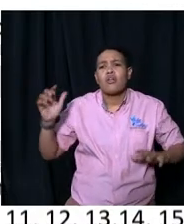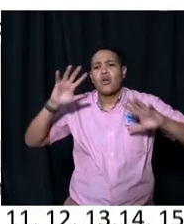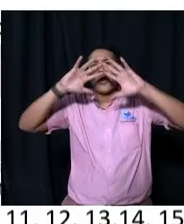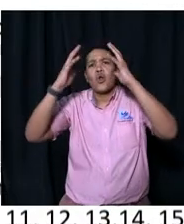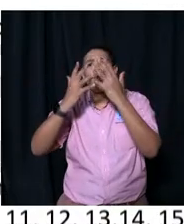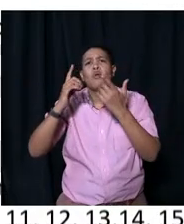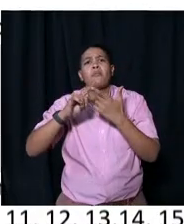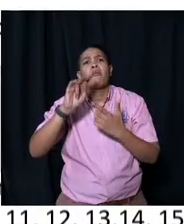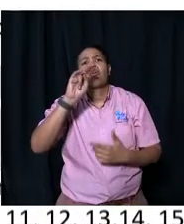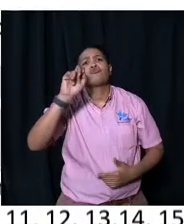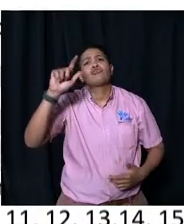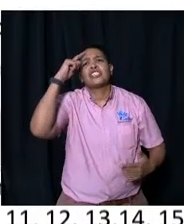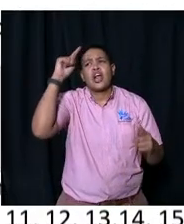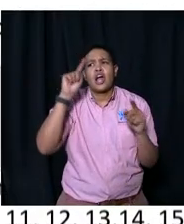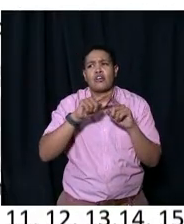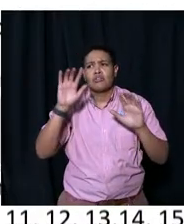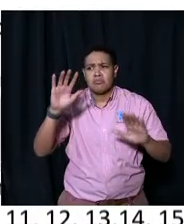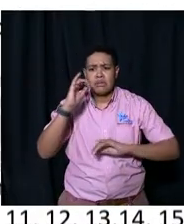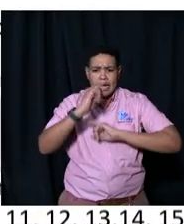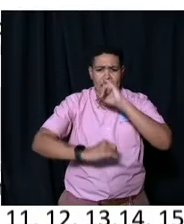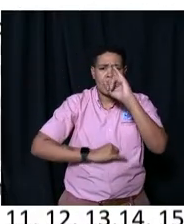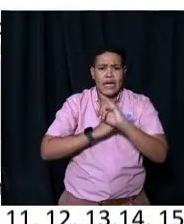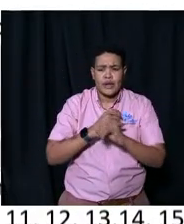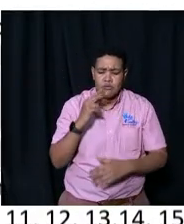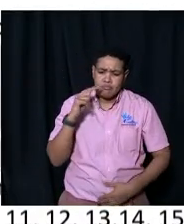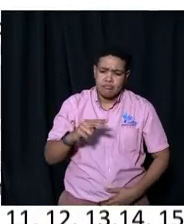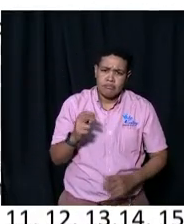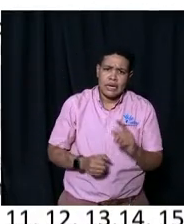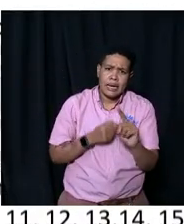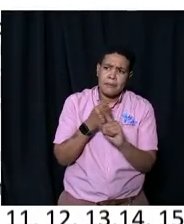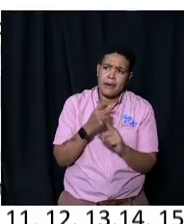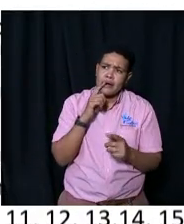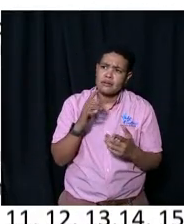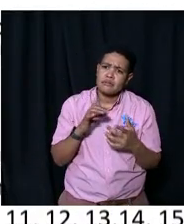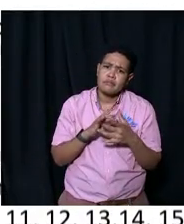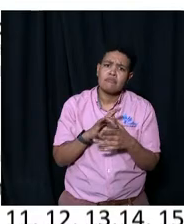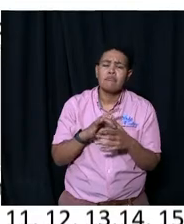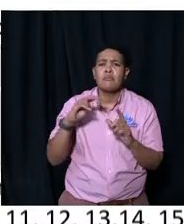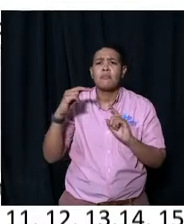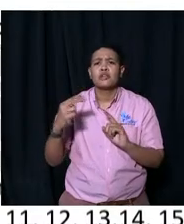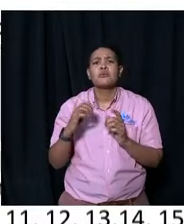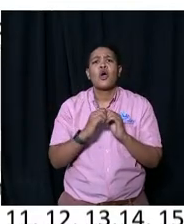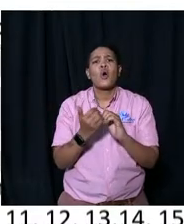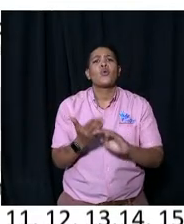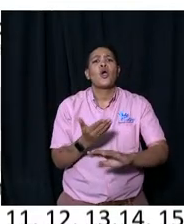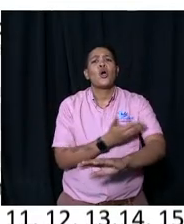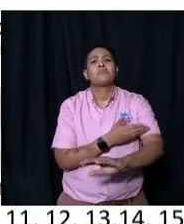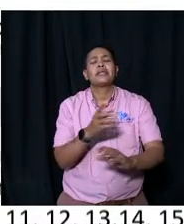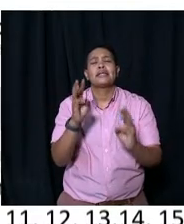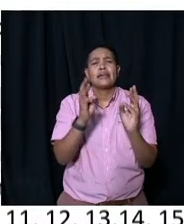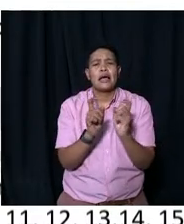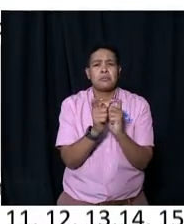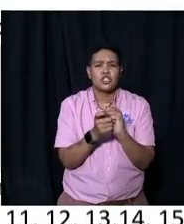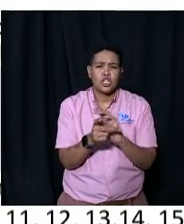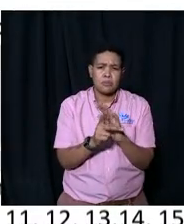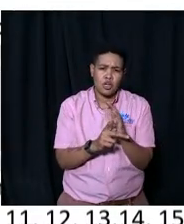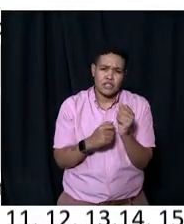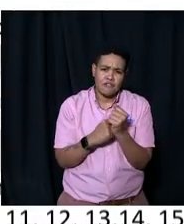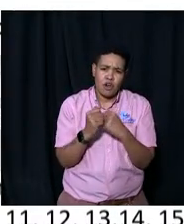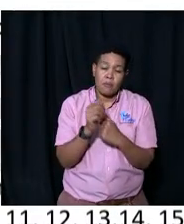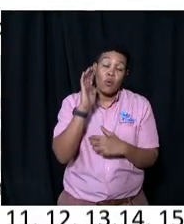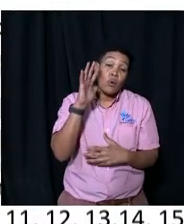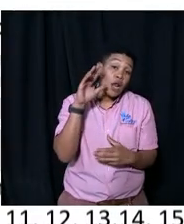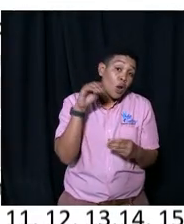and regional agreements and institutions that impact the context in which we updated this climate change policy framework. These